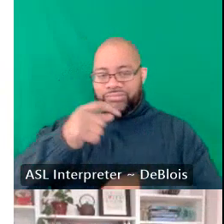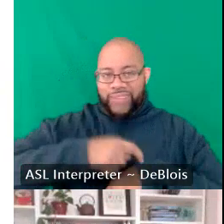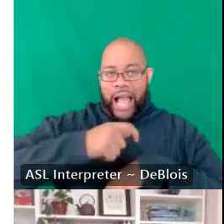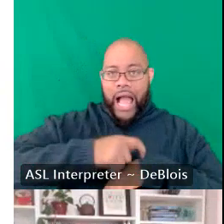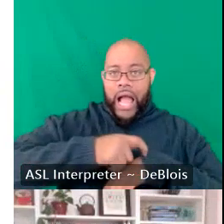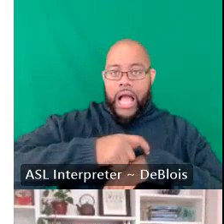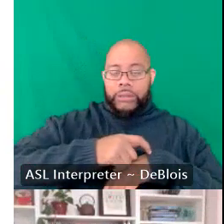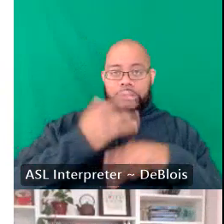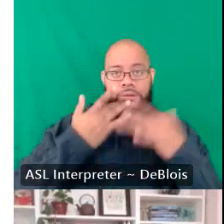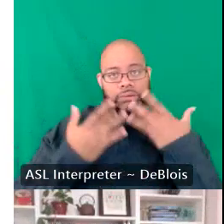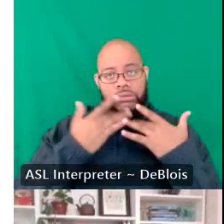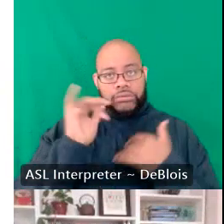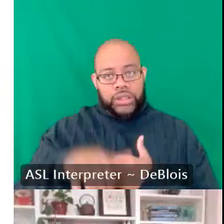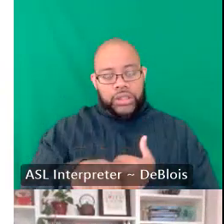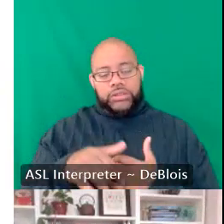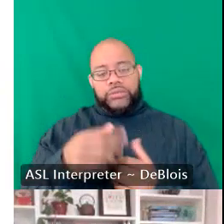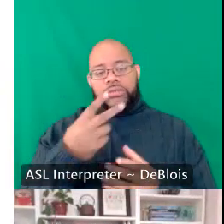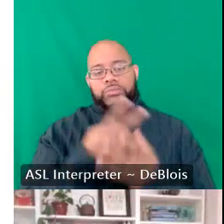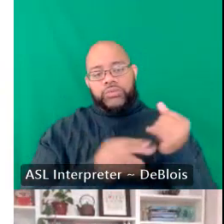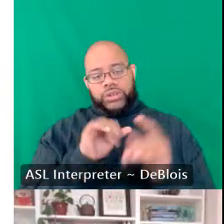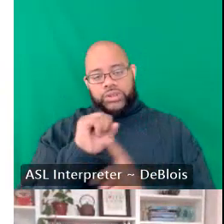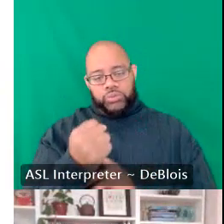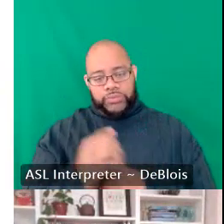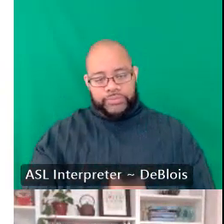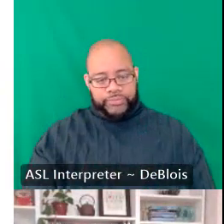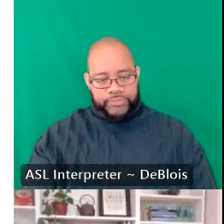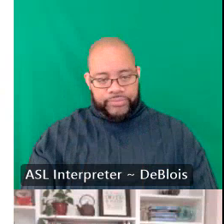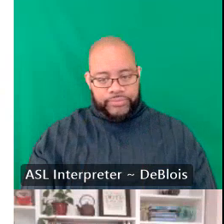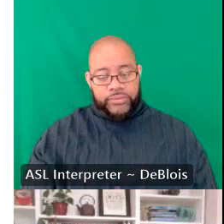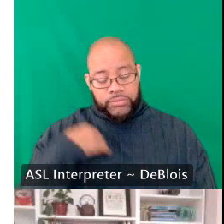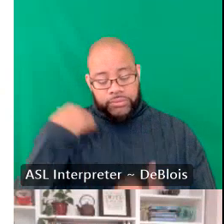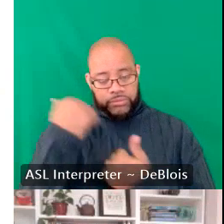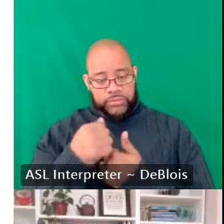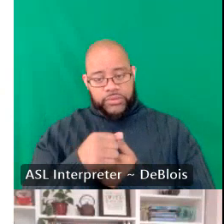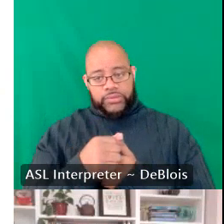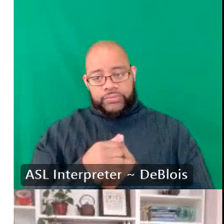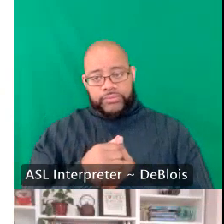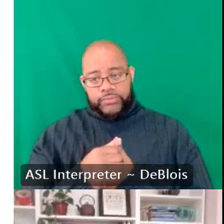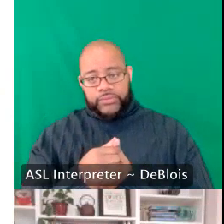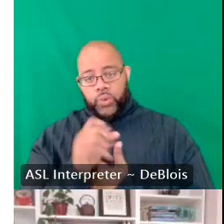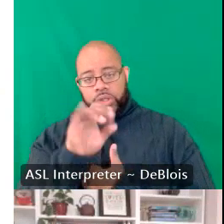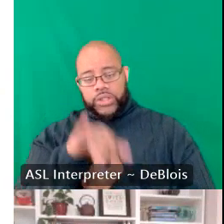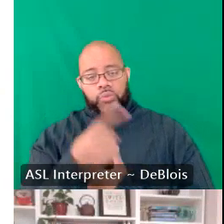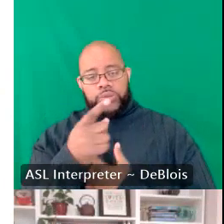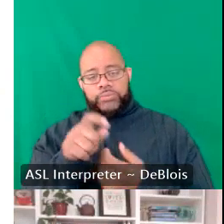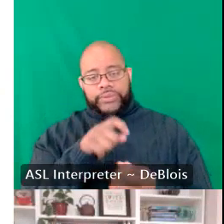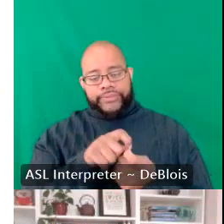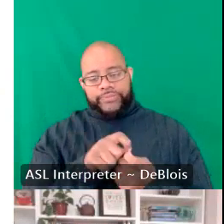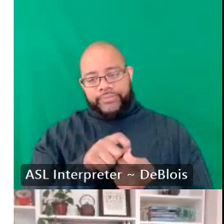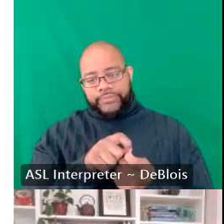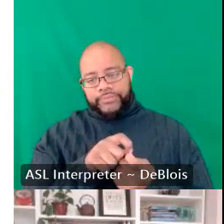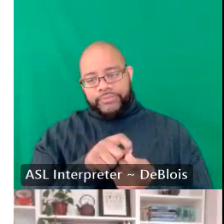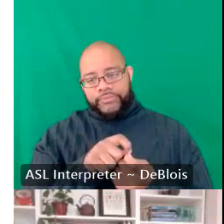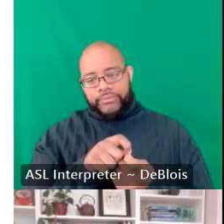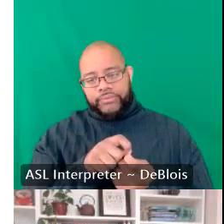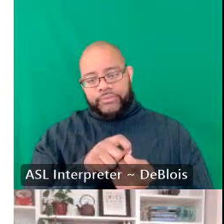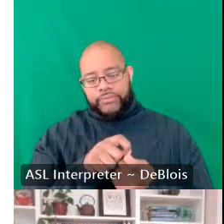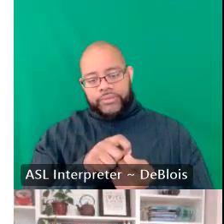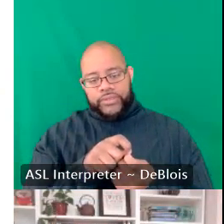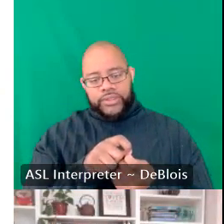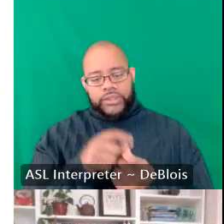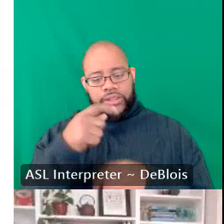the essence in both of those circumstances. And I remember, Courtney, one particular BOAC where I talked to